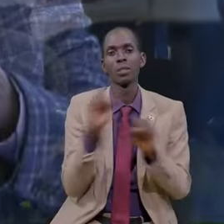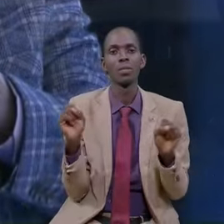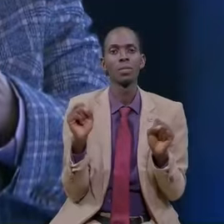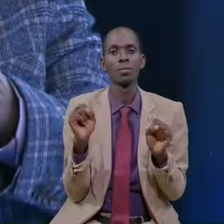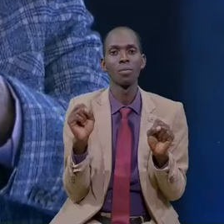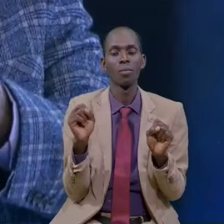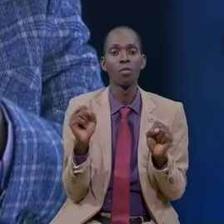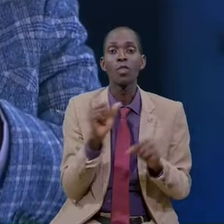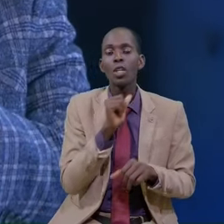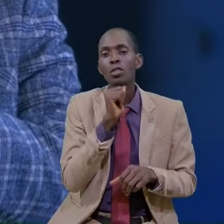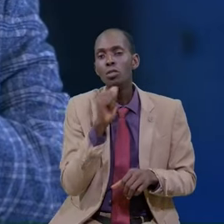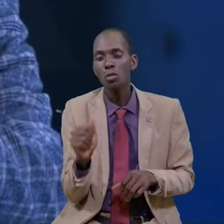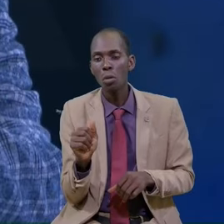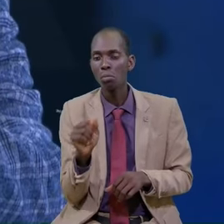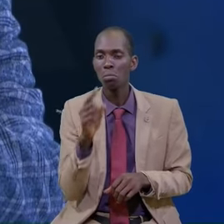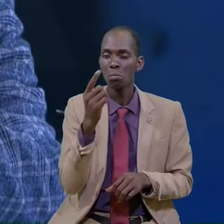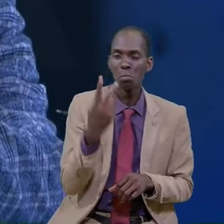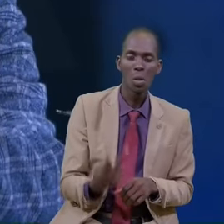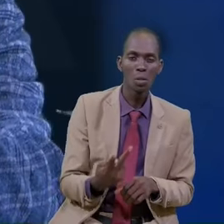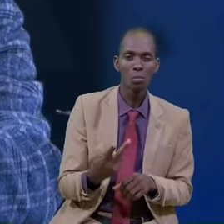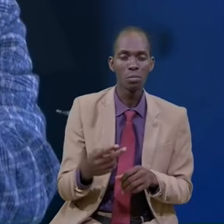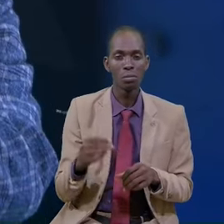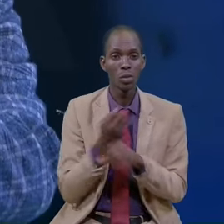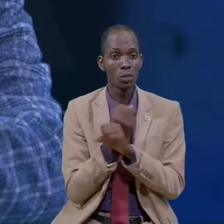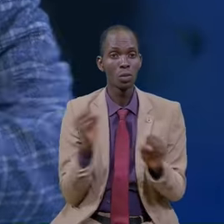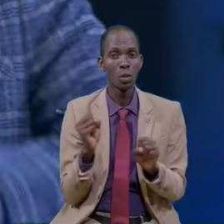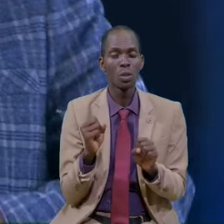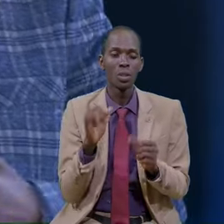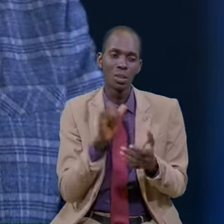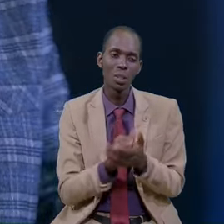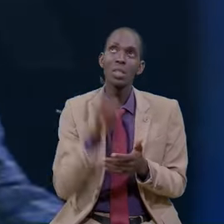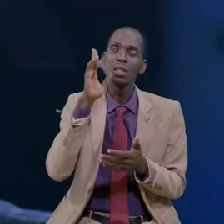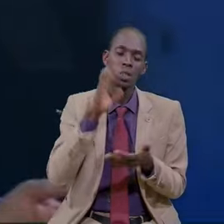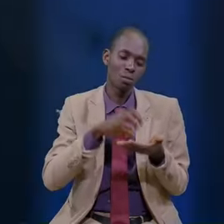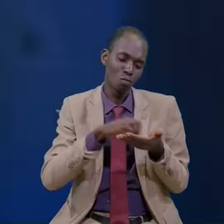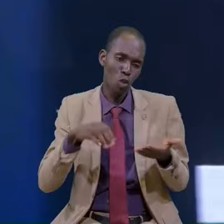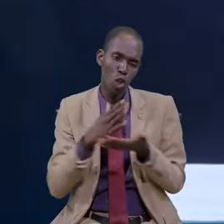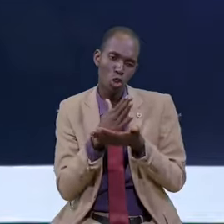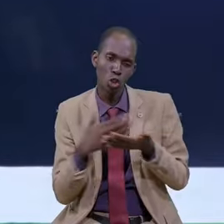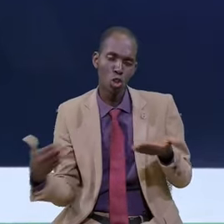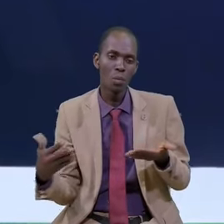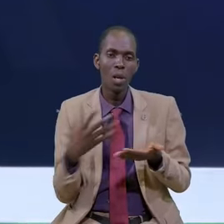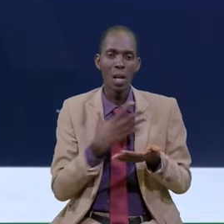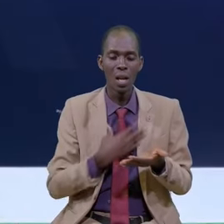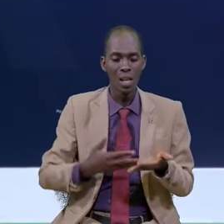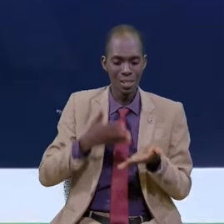salvation Salvation that it takes away some sins and then you still struggling and battling with